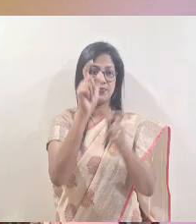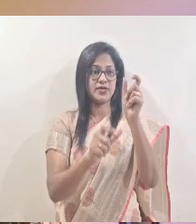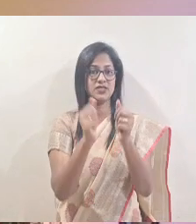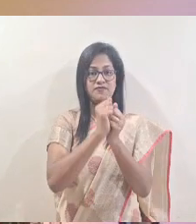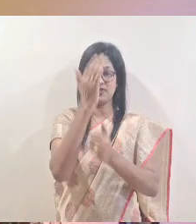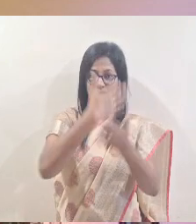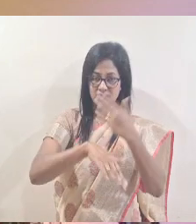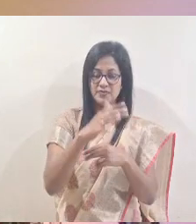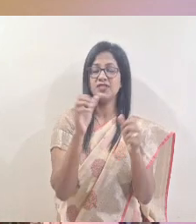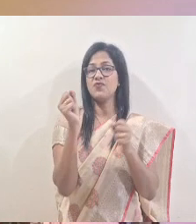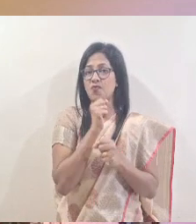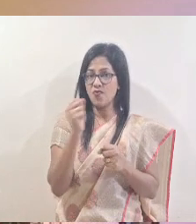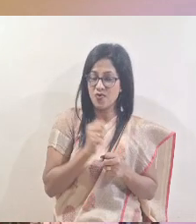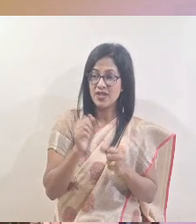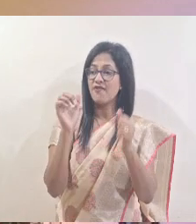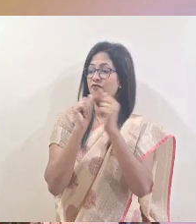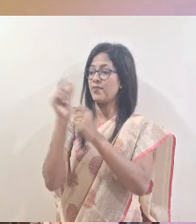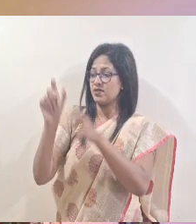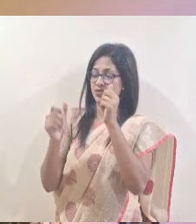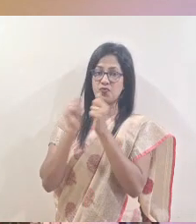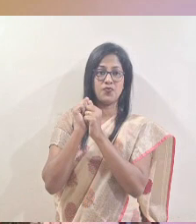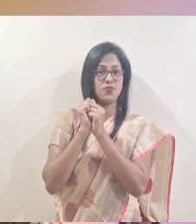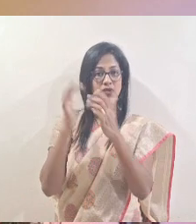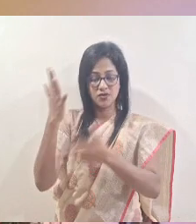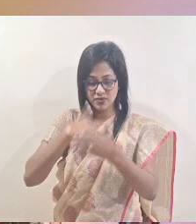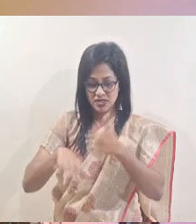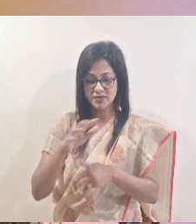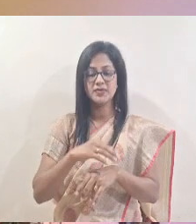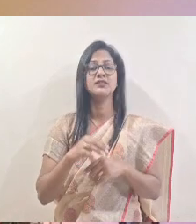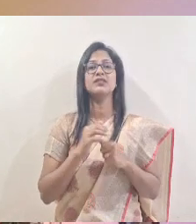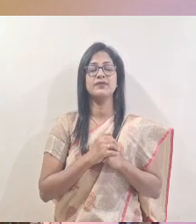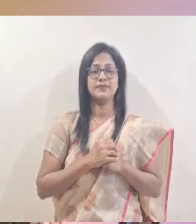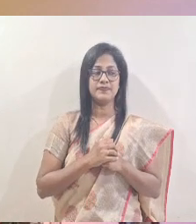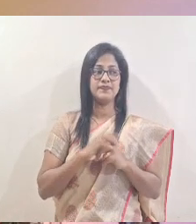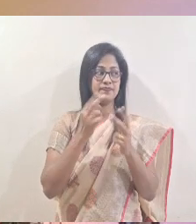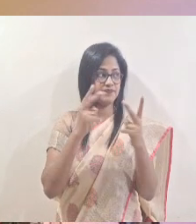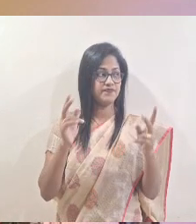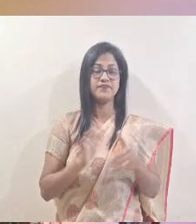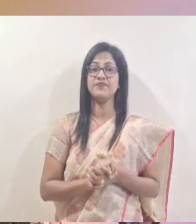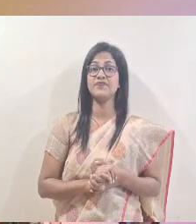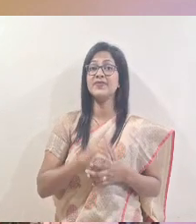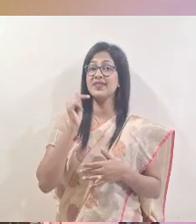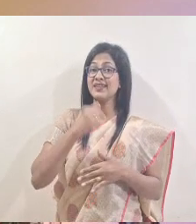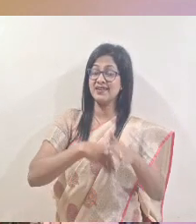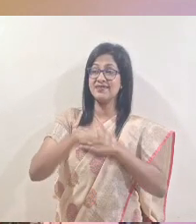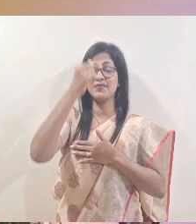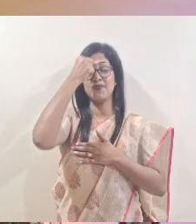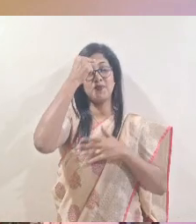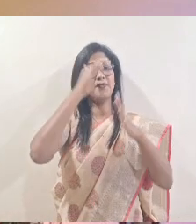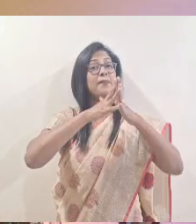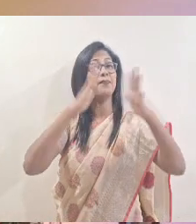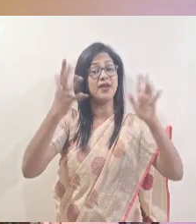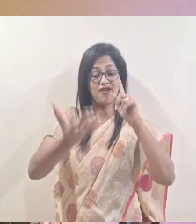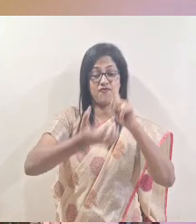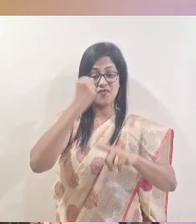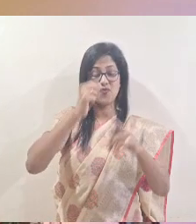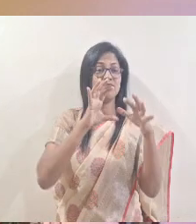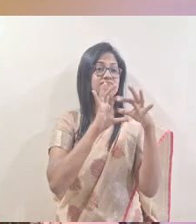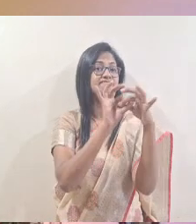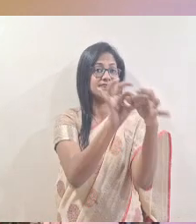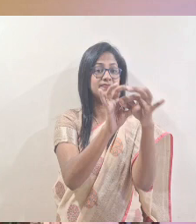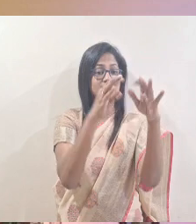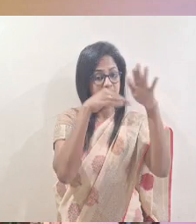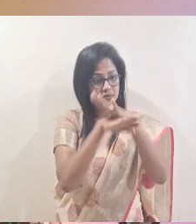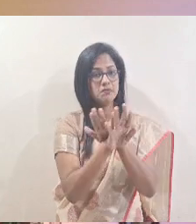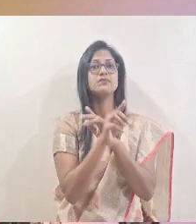with disability, elderly, person without disability, staffs, etc. And the main issues addressed were between the